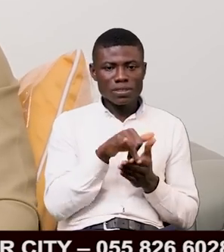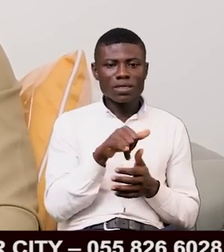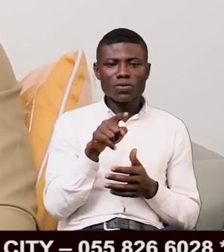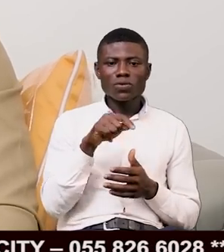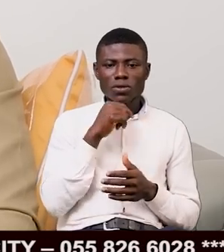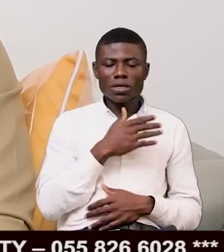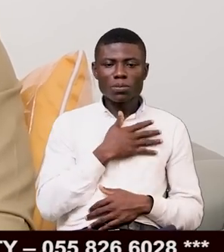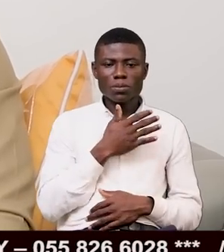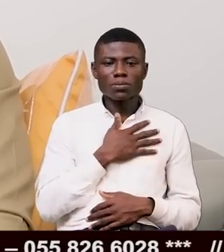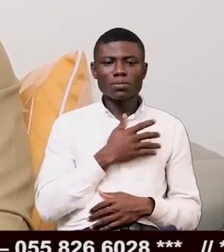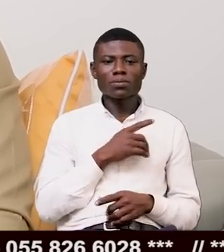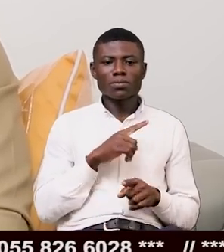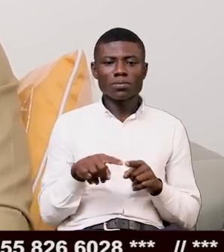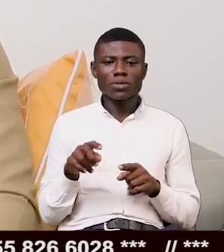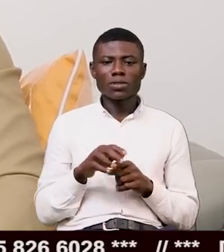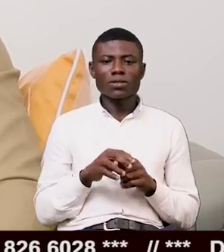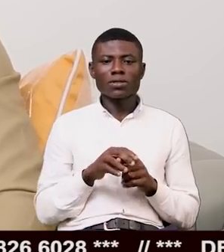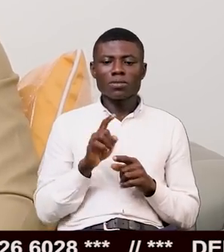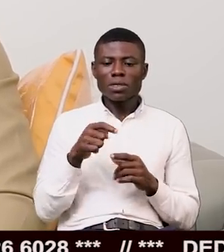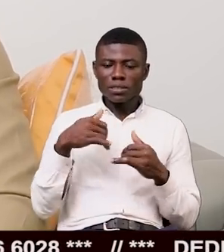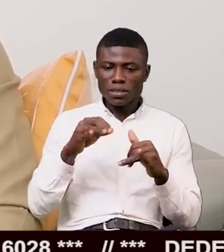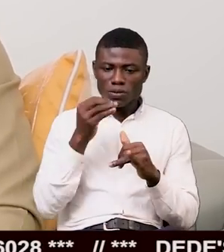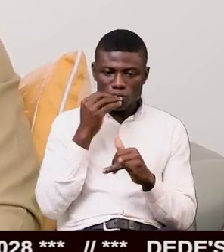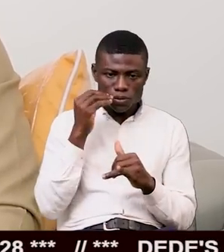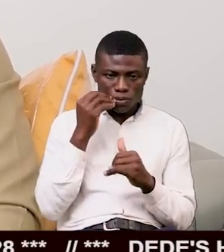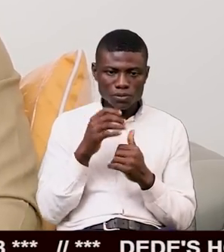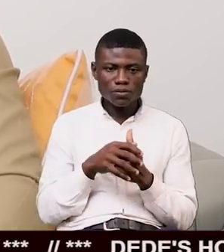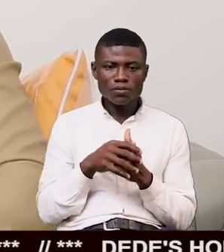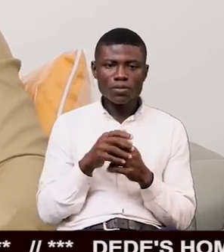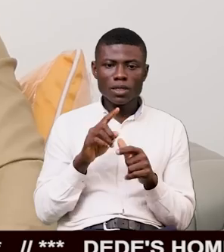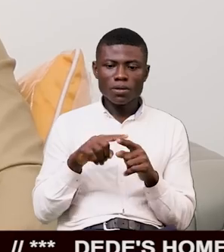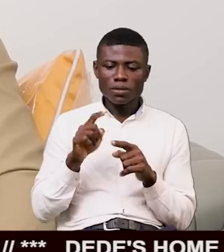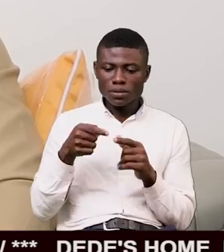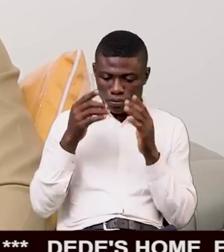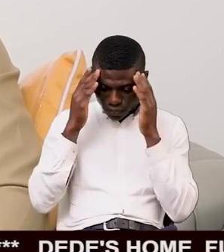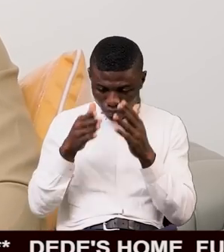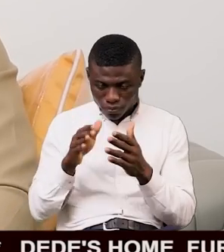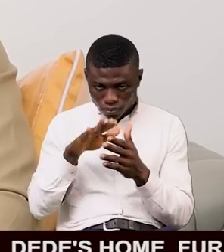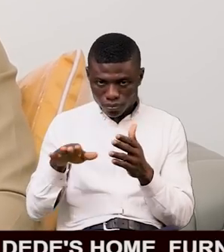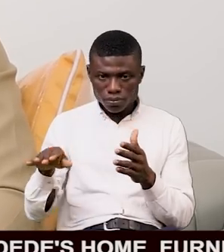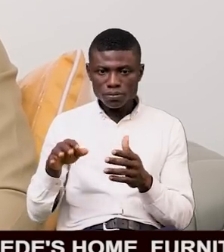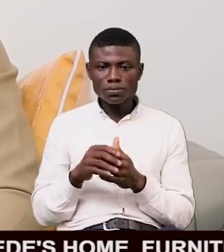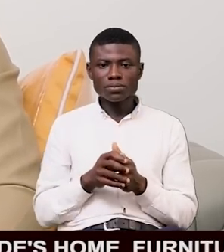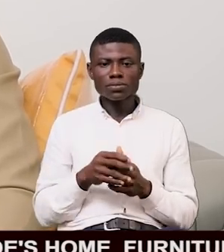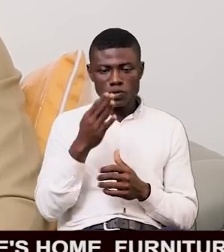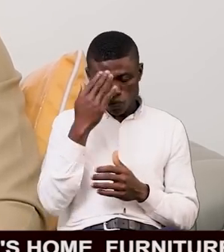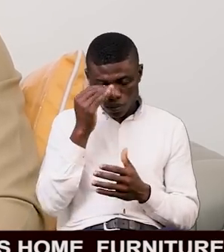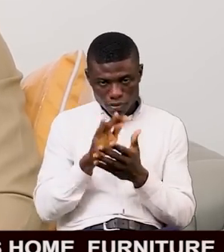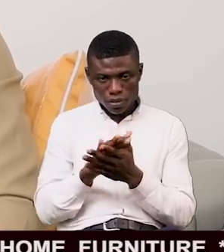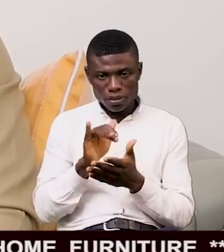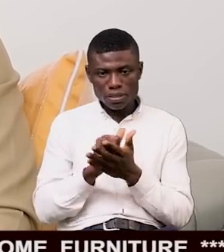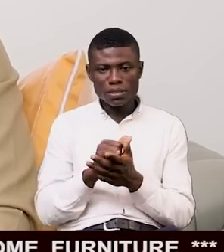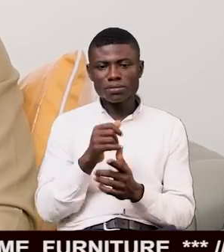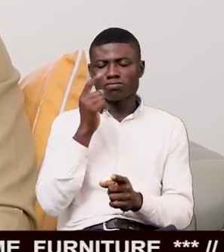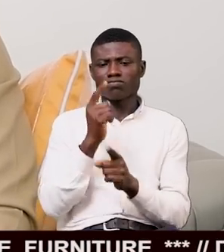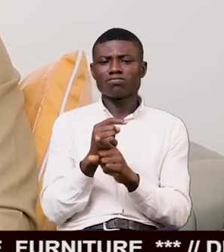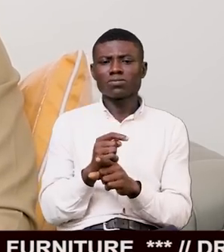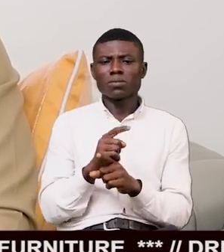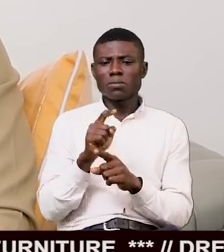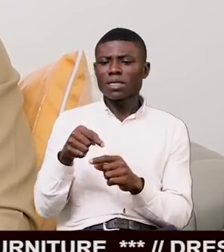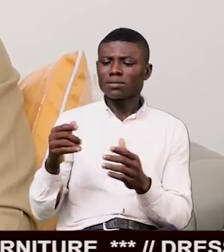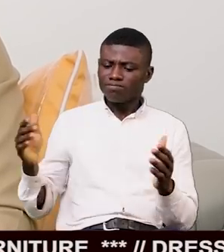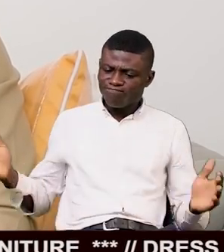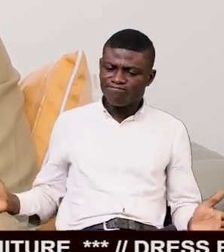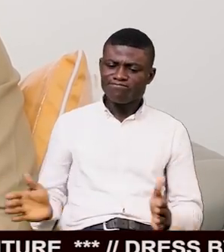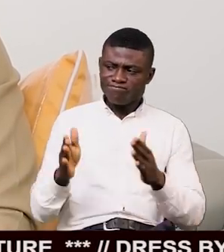we ni nyi ho nti onfa entena fi ana se onfa hwe mofra enu san se wa ware ni nti da bi so bo